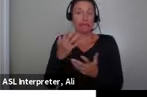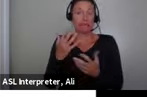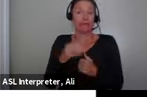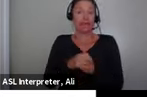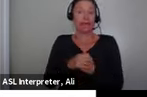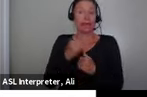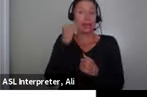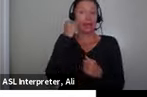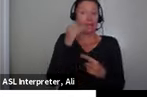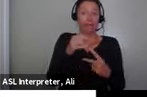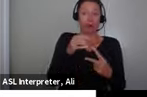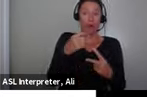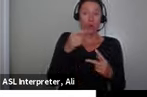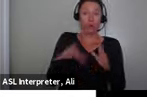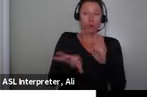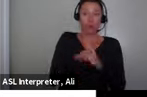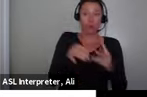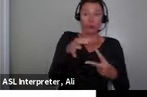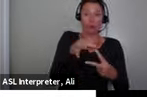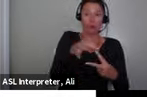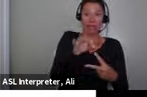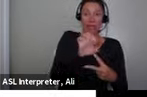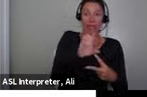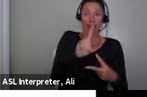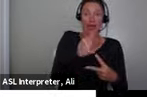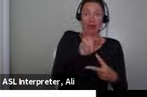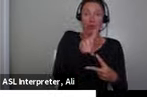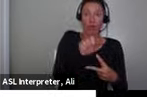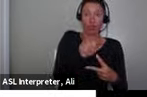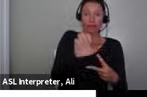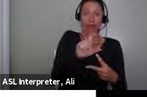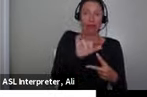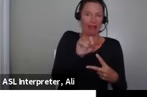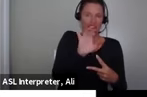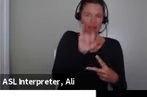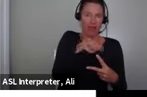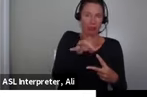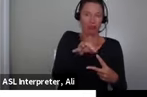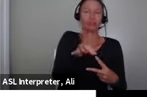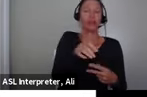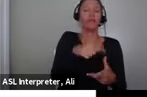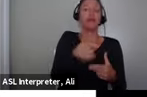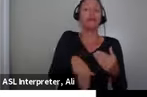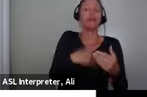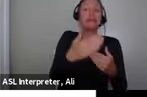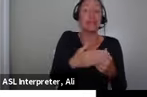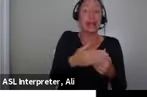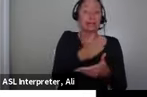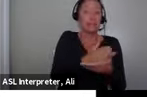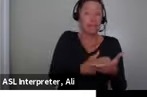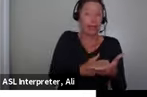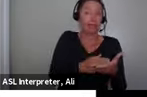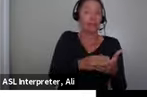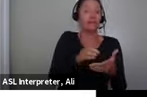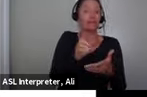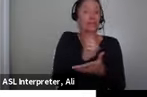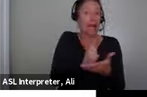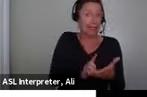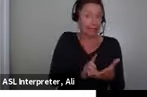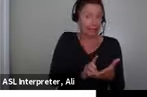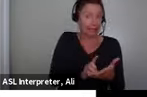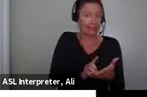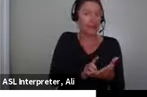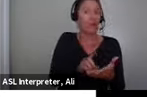and Elliott build alternative be chosen, the next phase of work, the development of the design will need